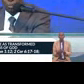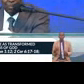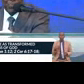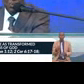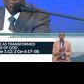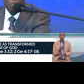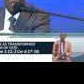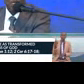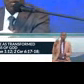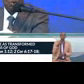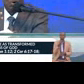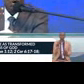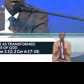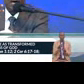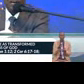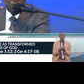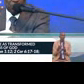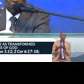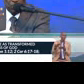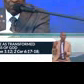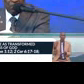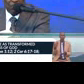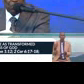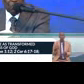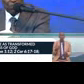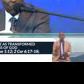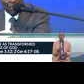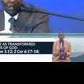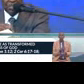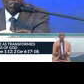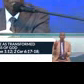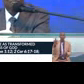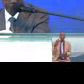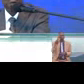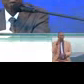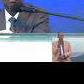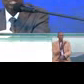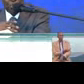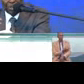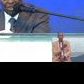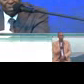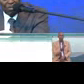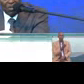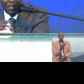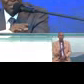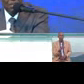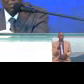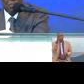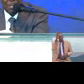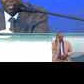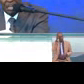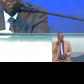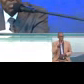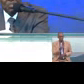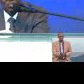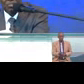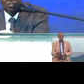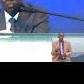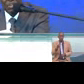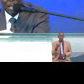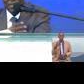To become. We were not like that before. We were sons of Satan,